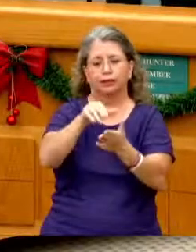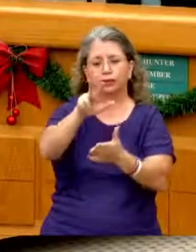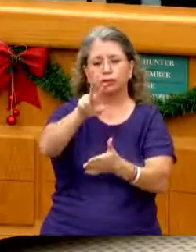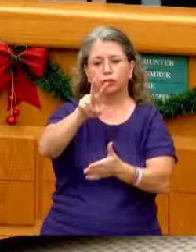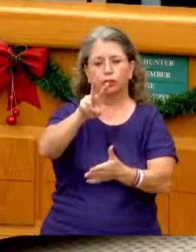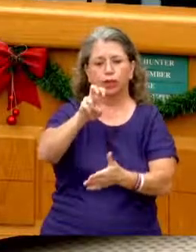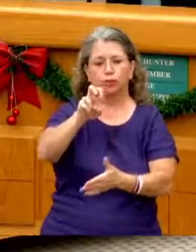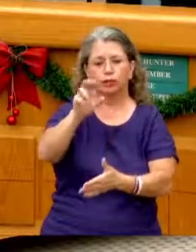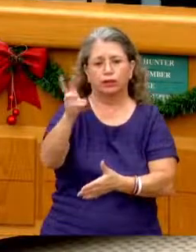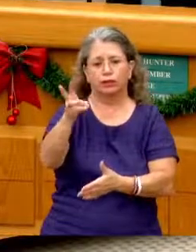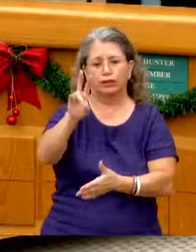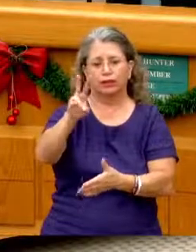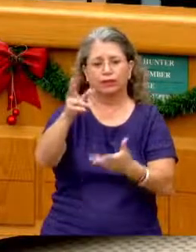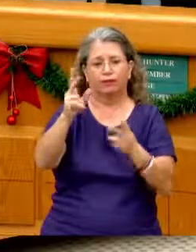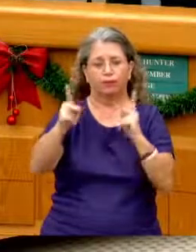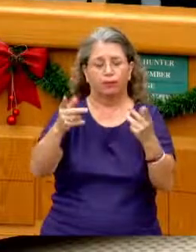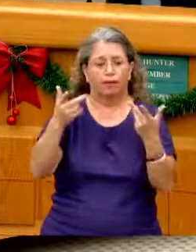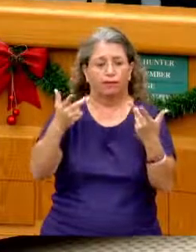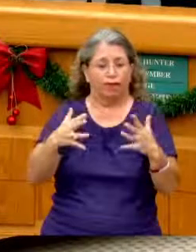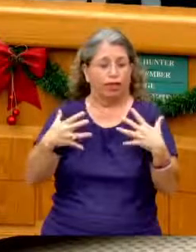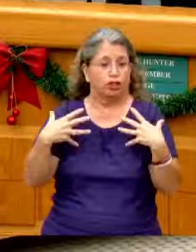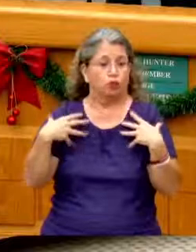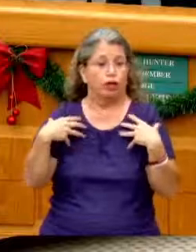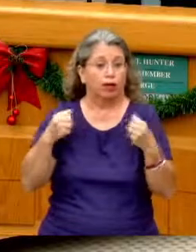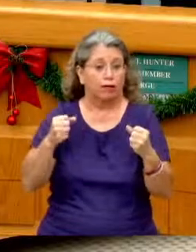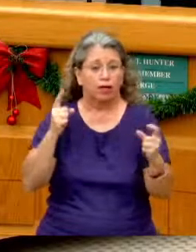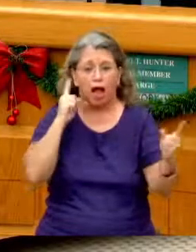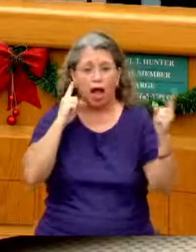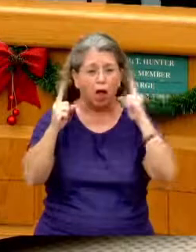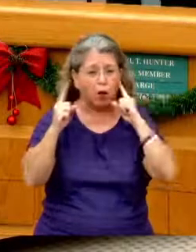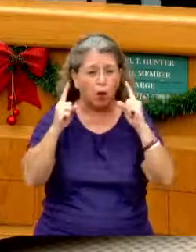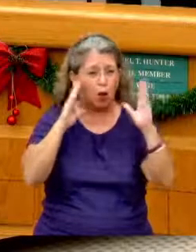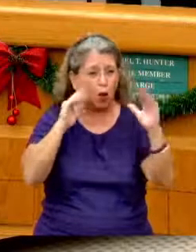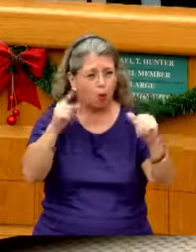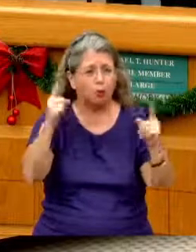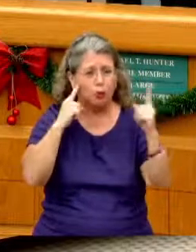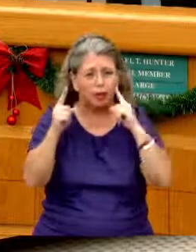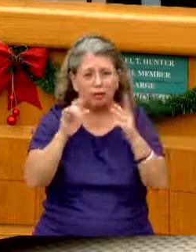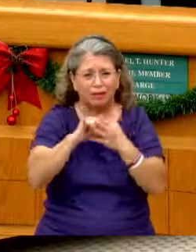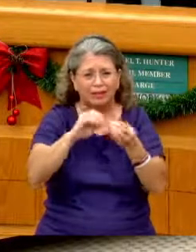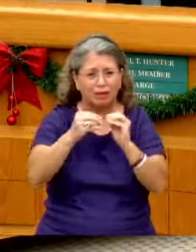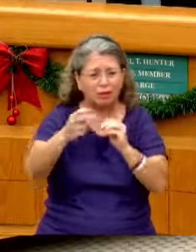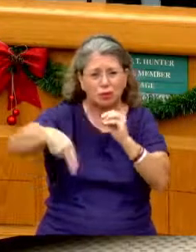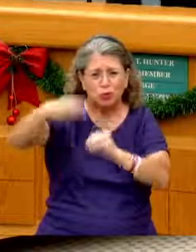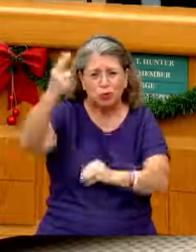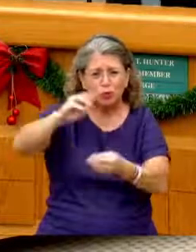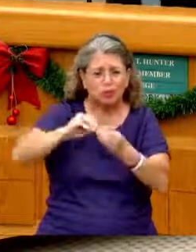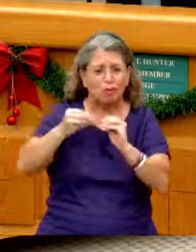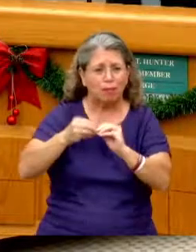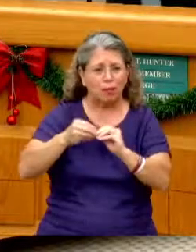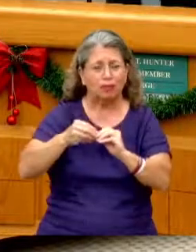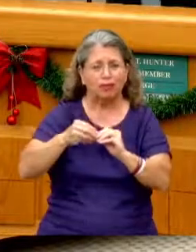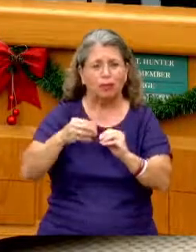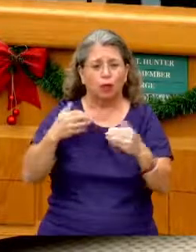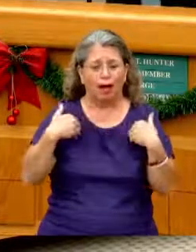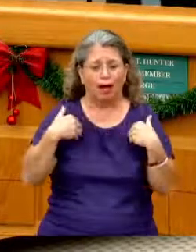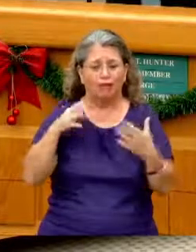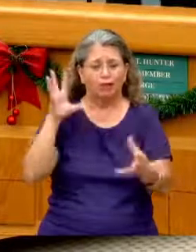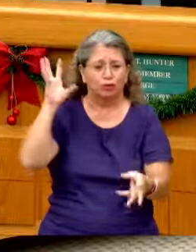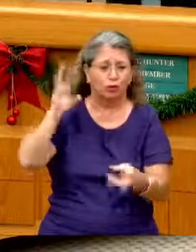26,267 people have recovered. I hope everybody's hearing these numbers. These are huge numbers. Nueces County has a total of